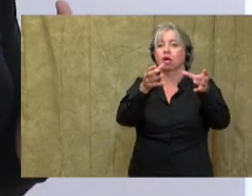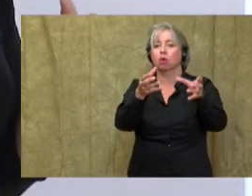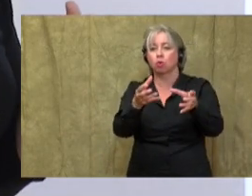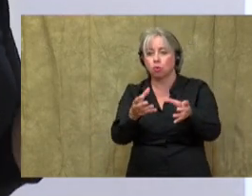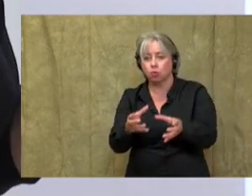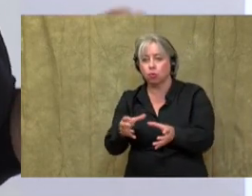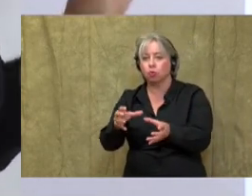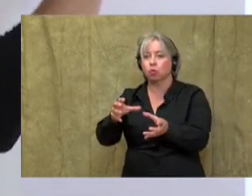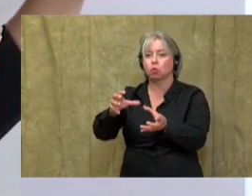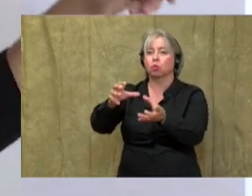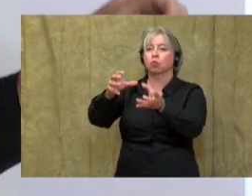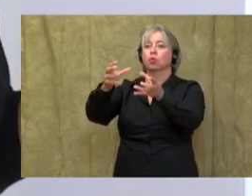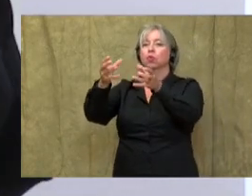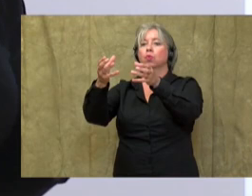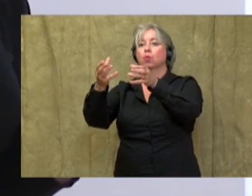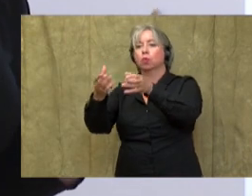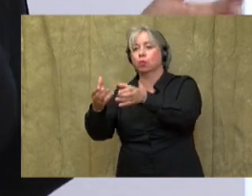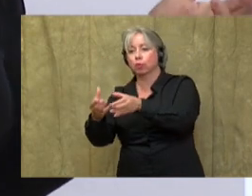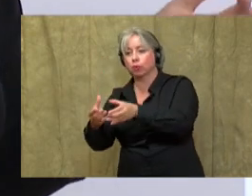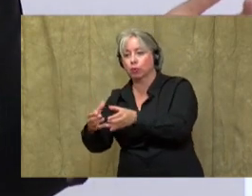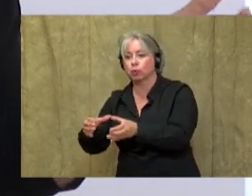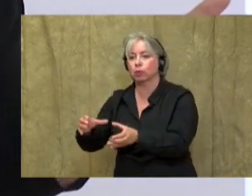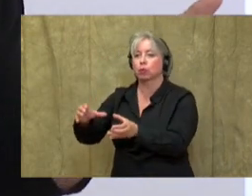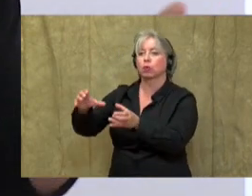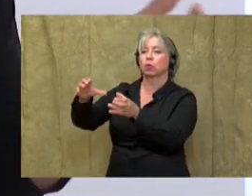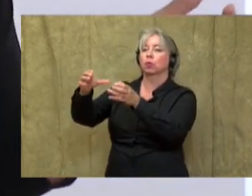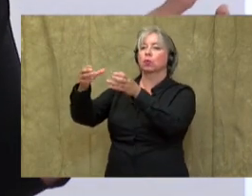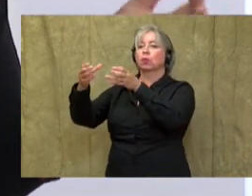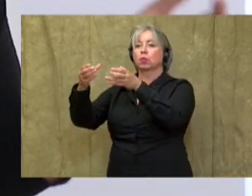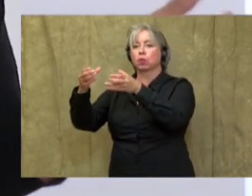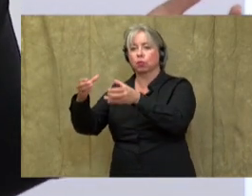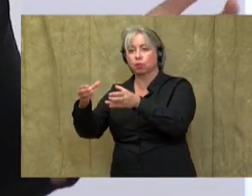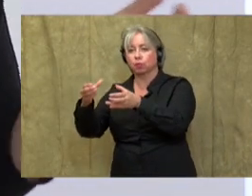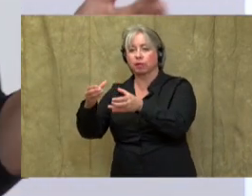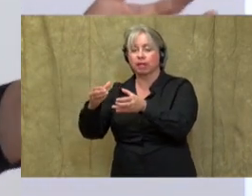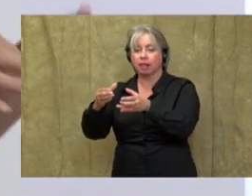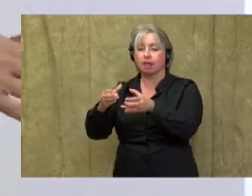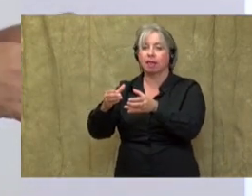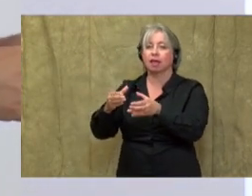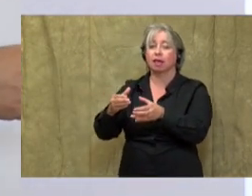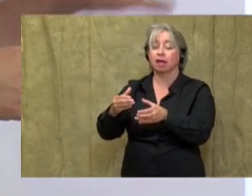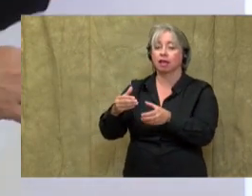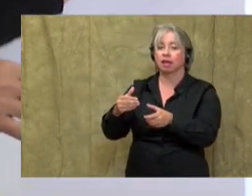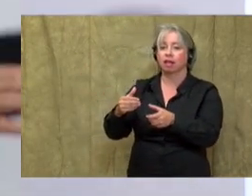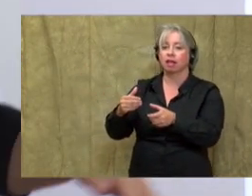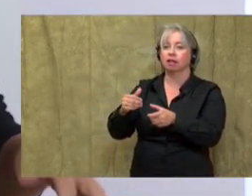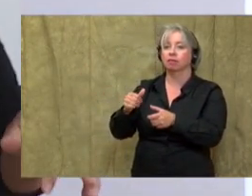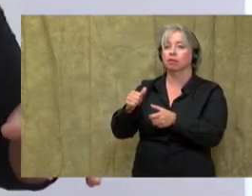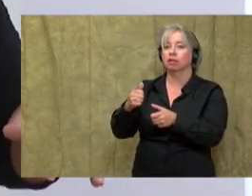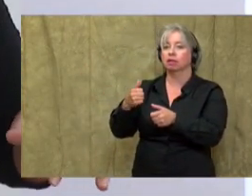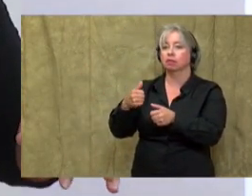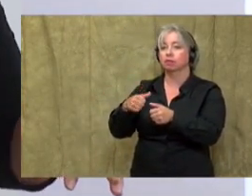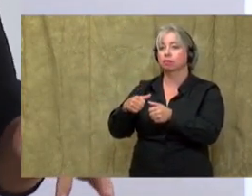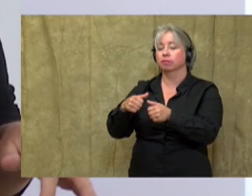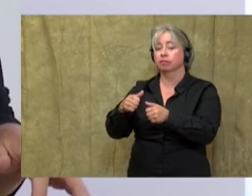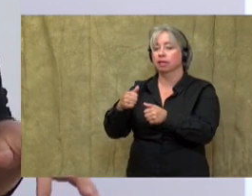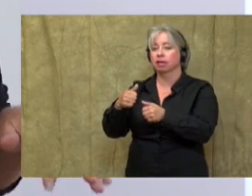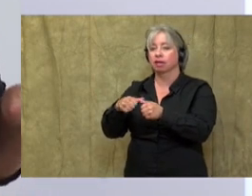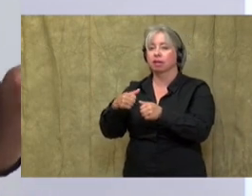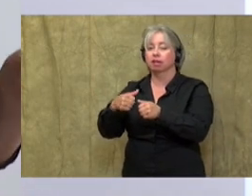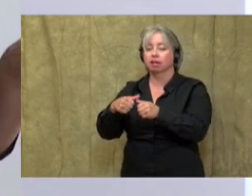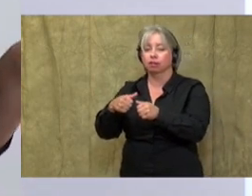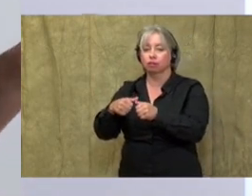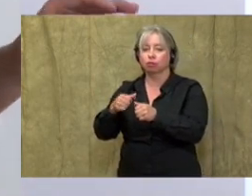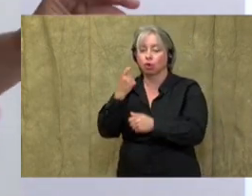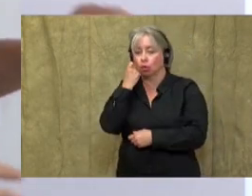actually move. Same thing. Funny enough, what I think of is when I saw trash floating at the bay the other day. It was going up and